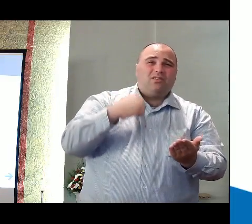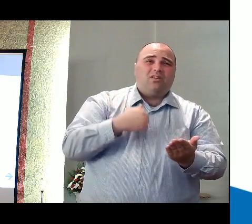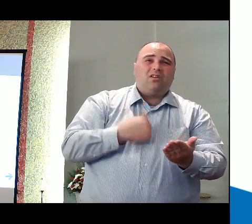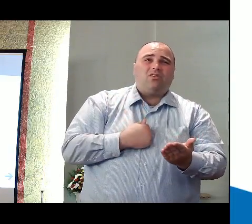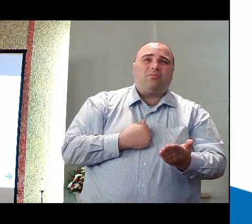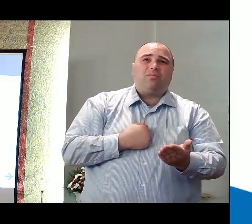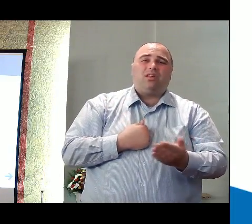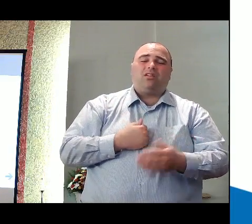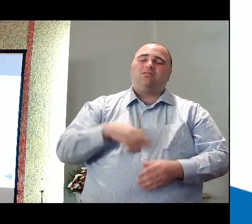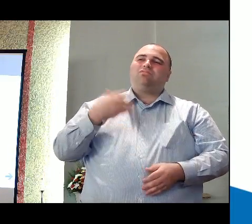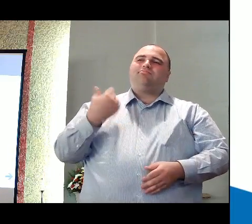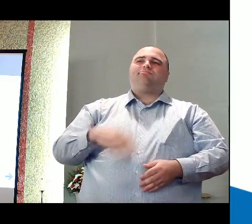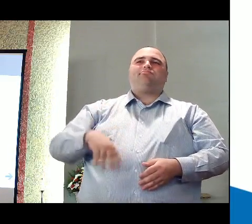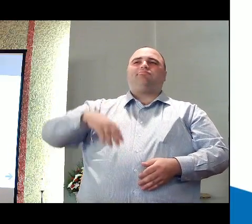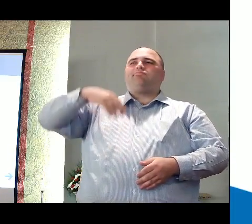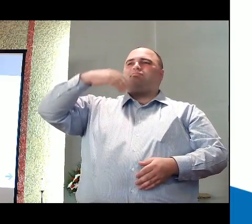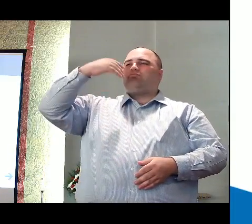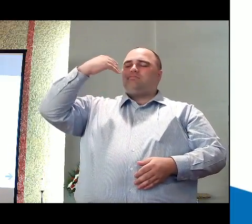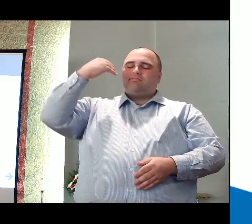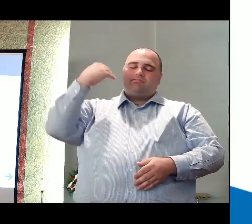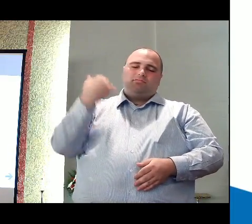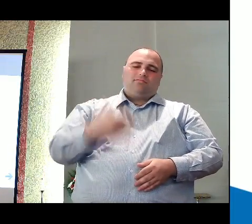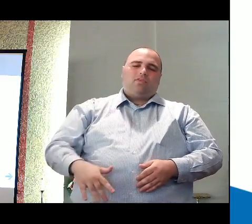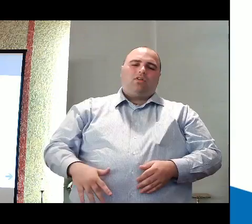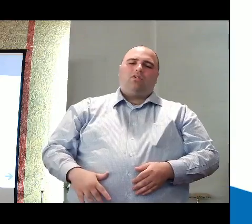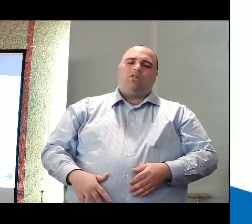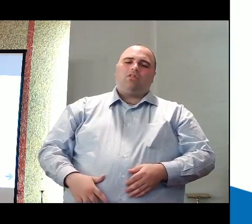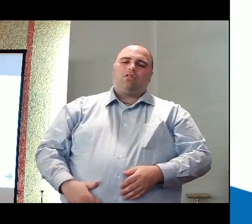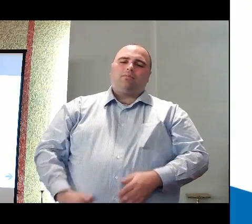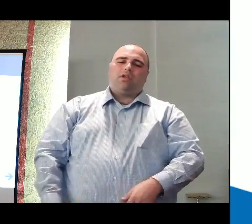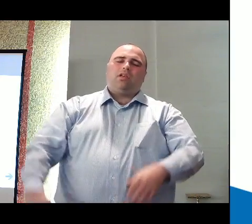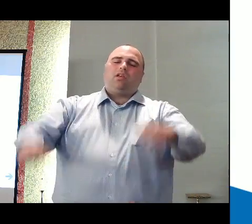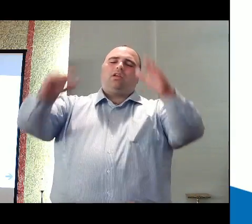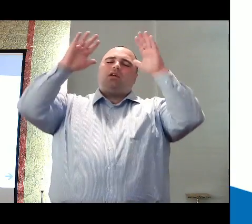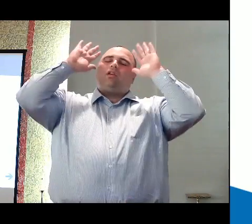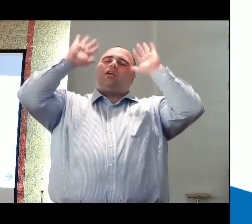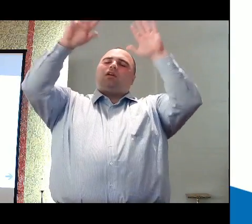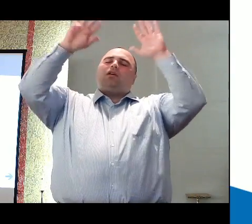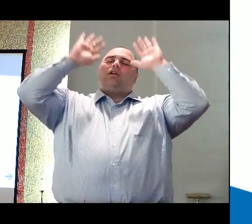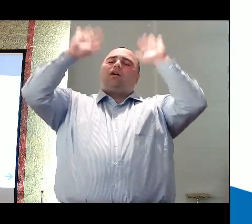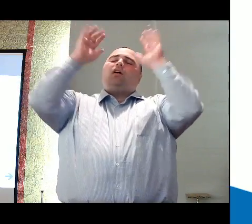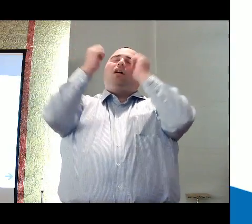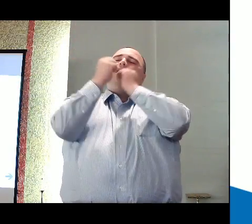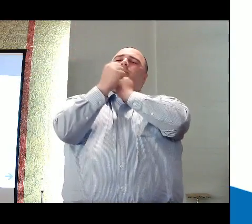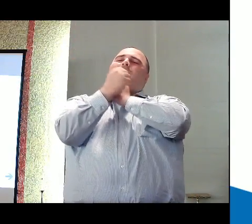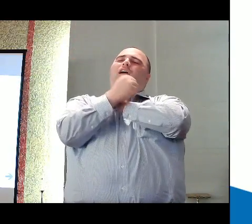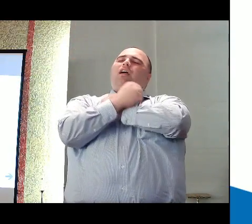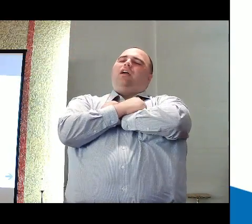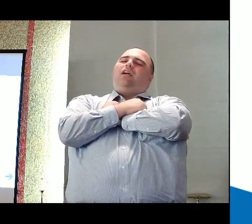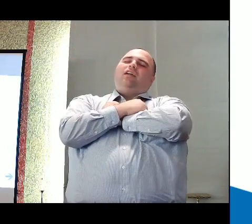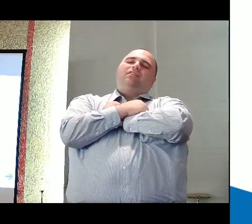my God, would die for me?